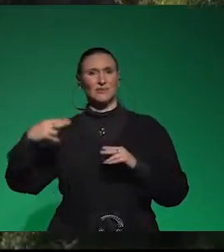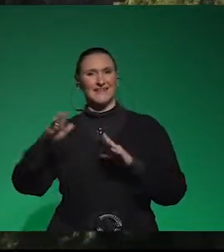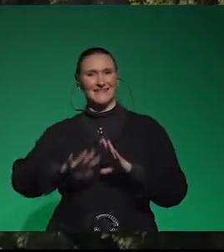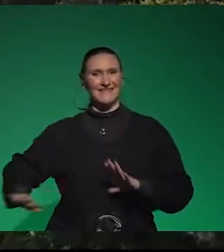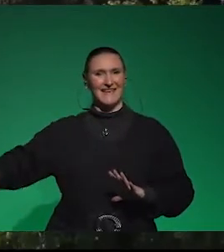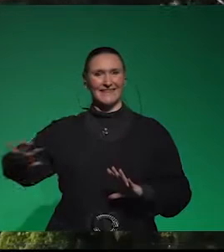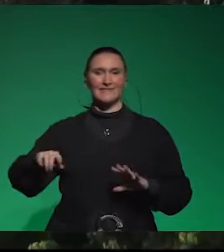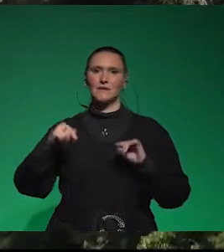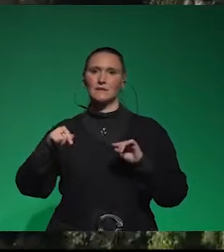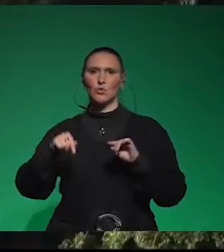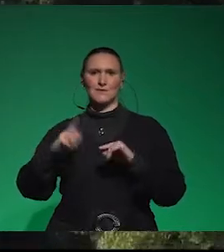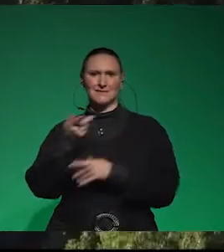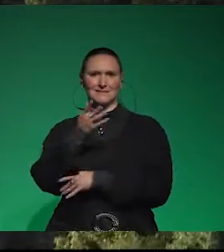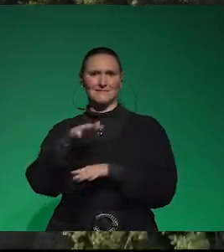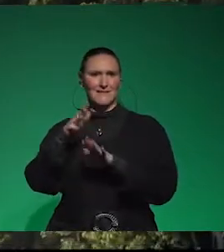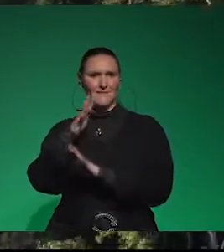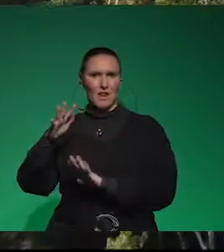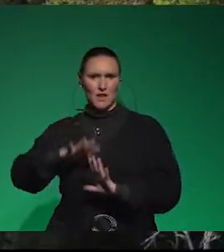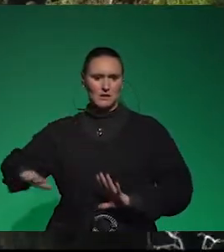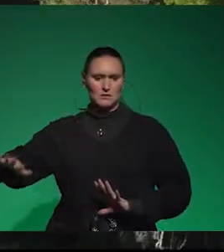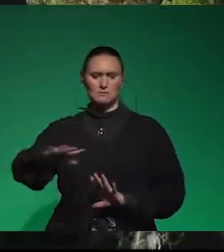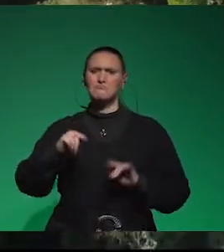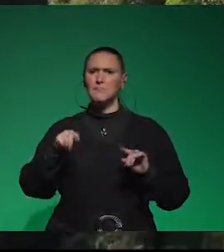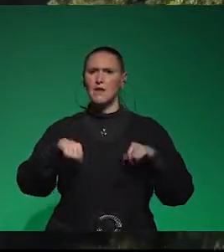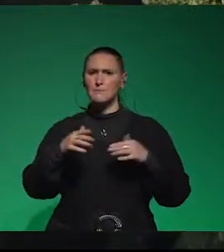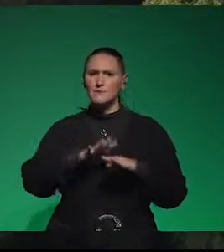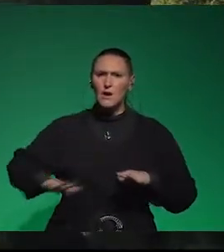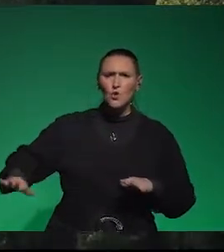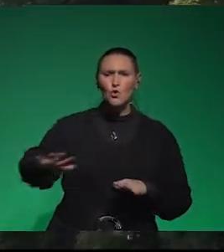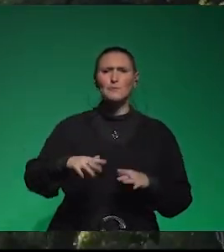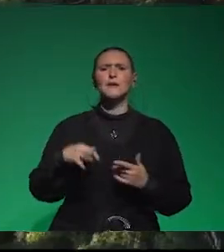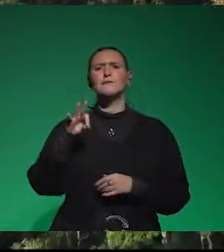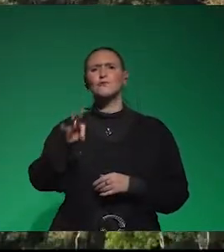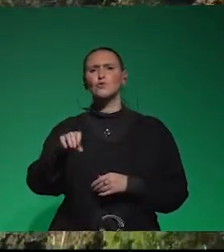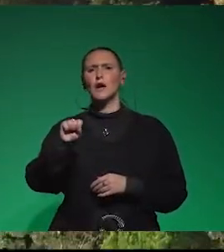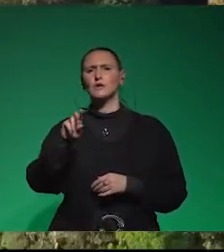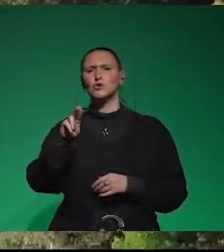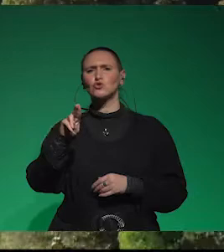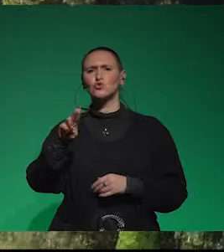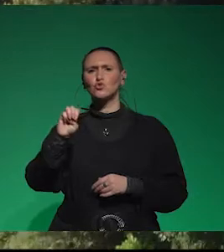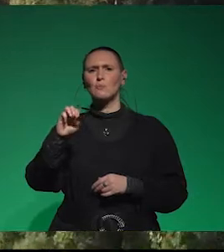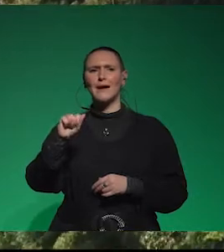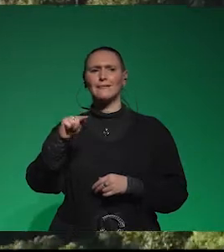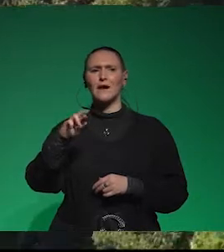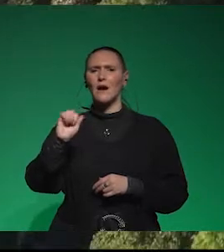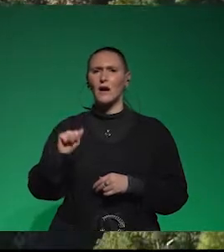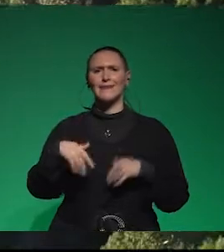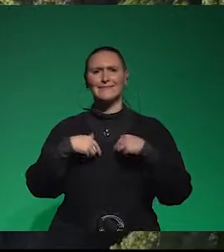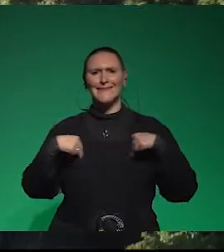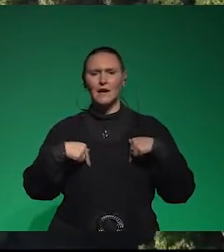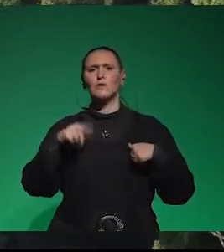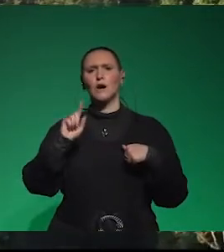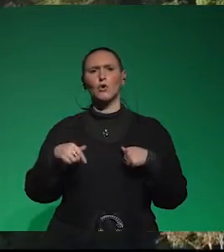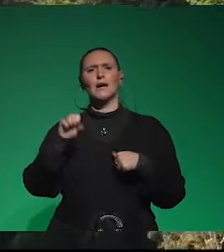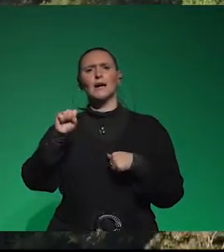300 different bird species, provides habitats to the Sumatran taiga and the Sumatran elephant. It also